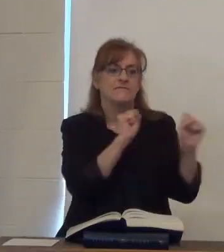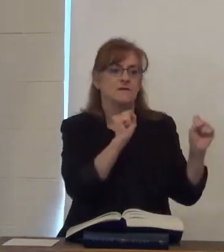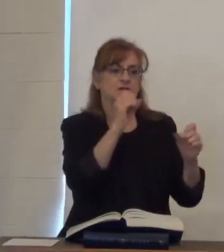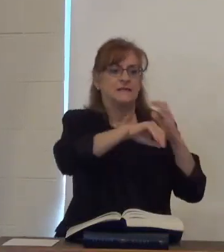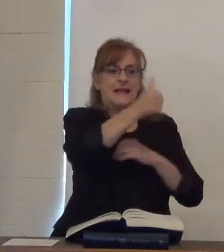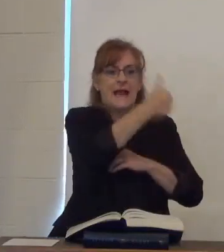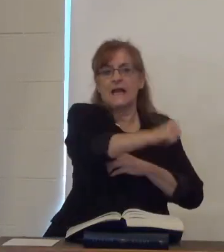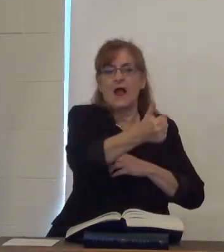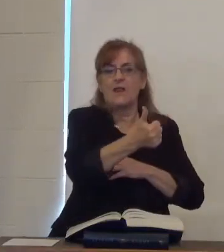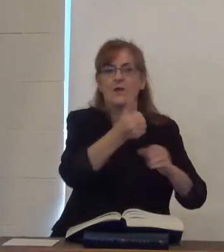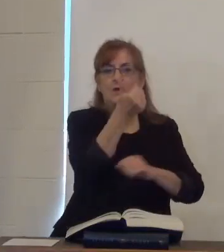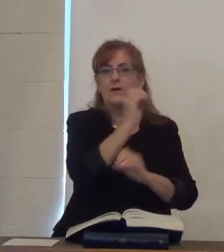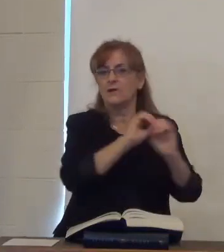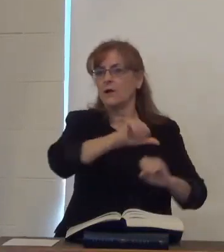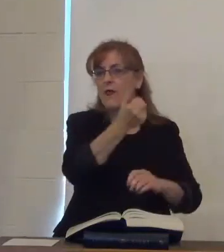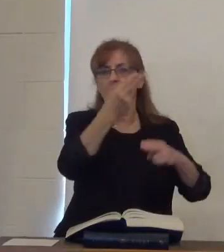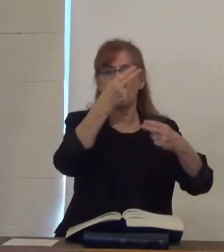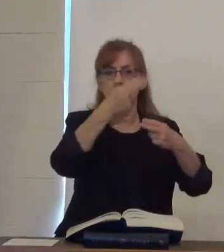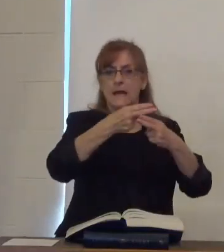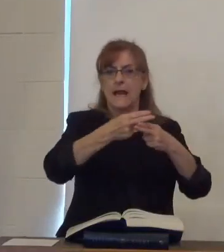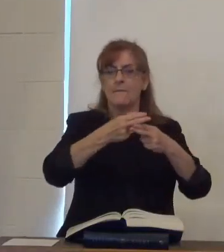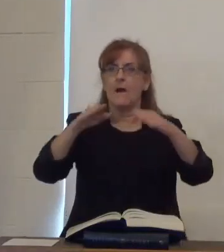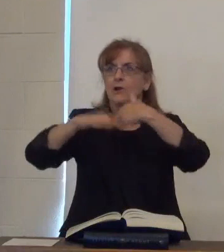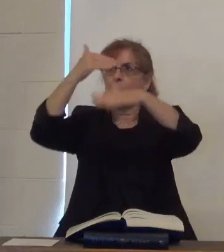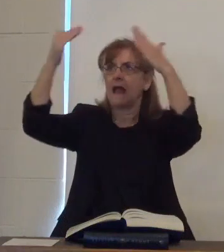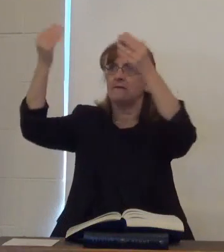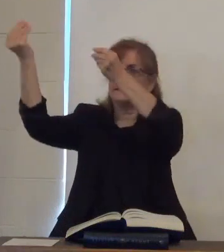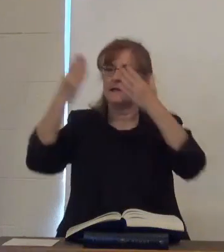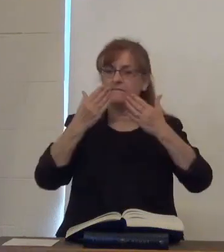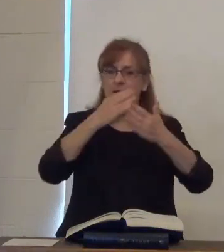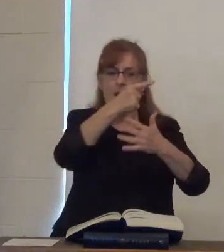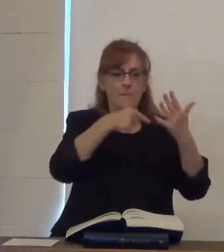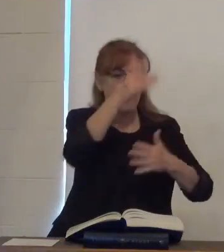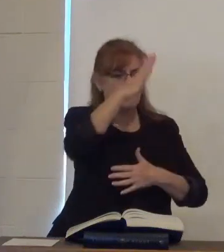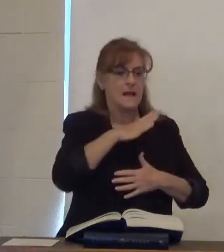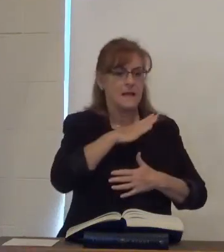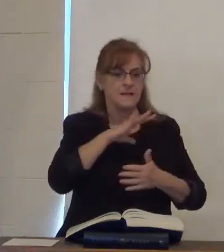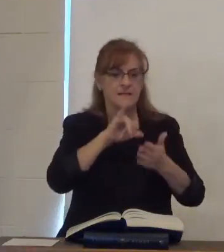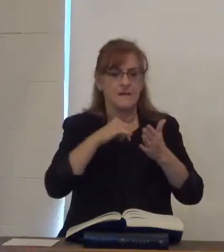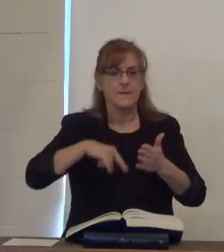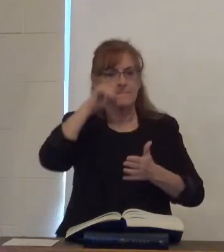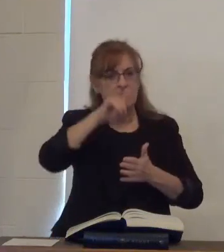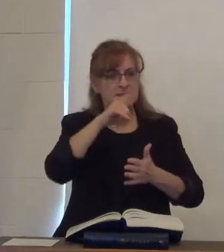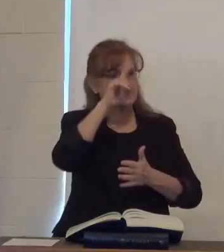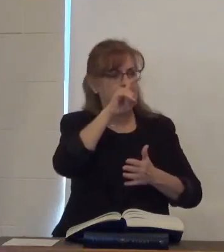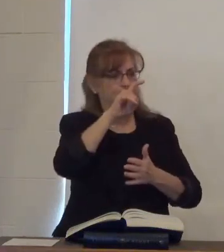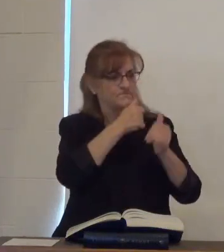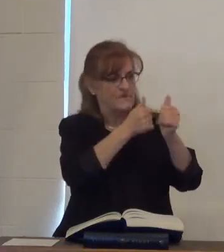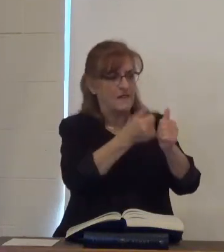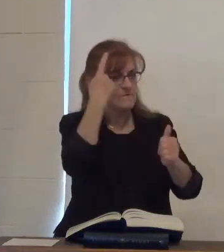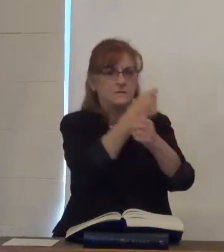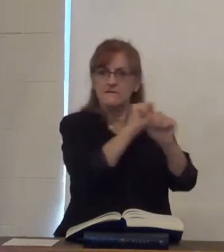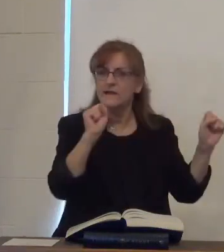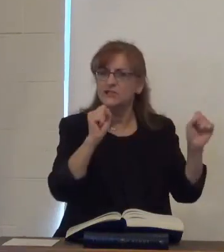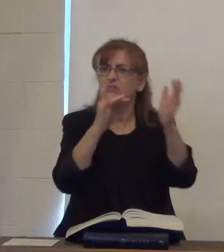other, for there is none other name under heaven given among men whereby we must be saved." Jesus saves. That's what